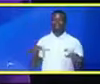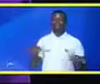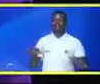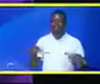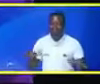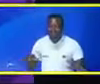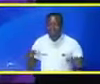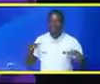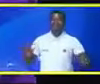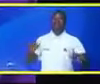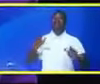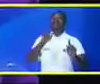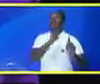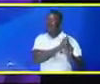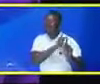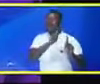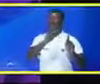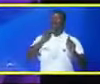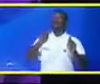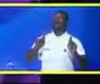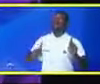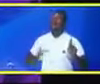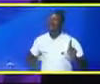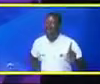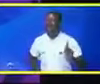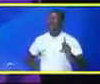King of Glory.